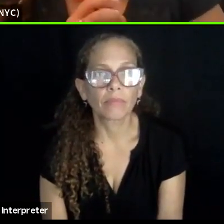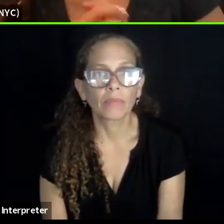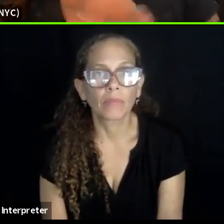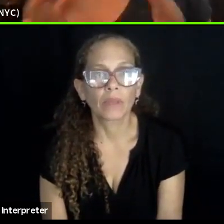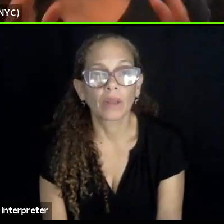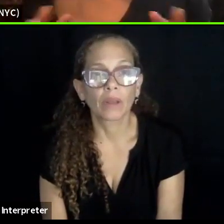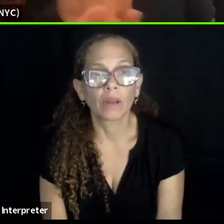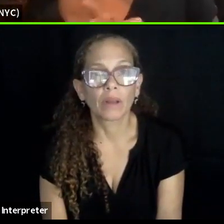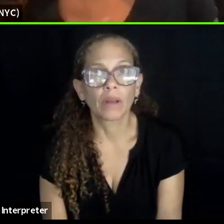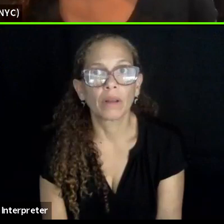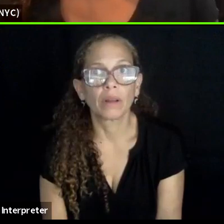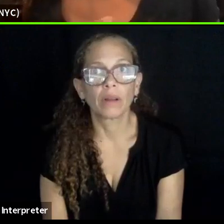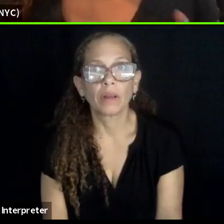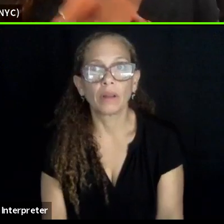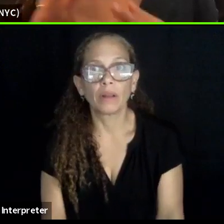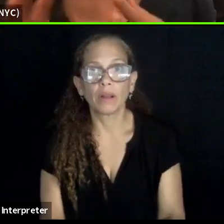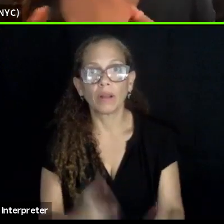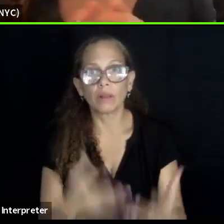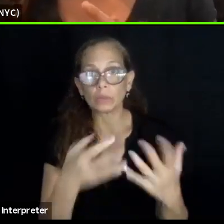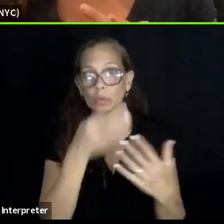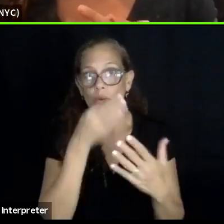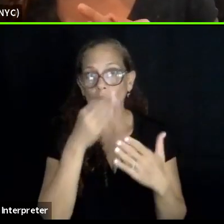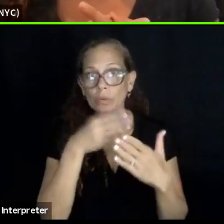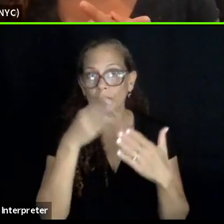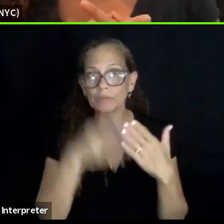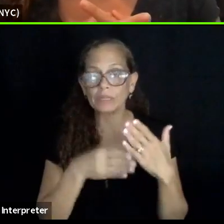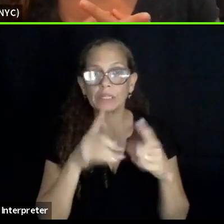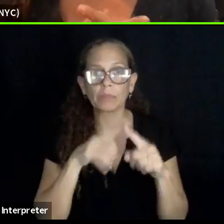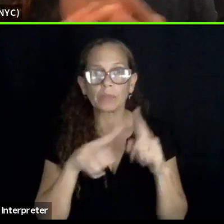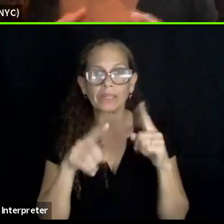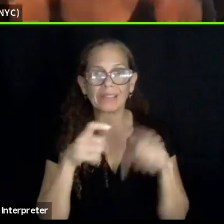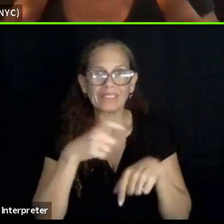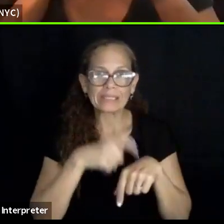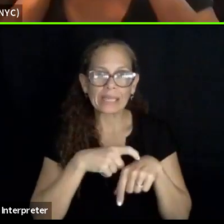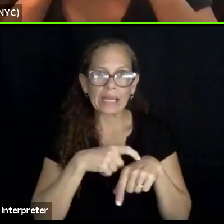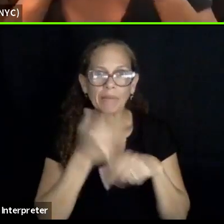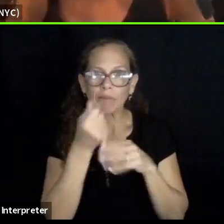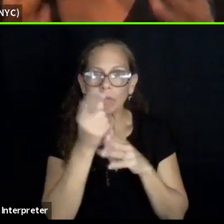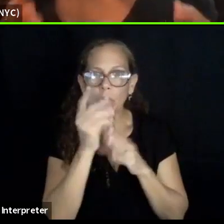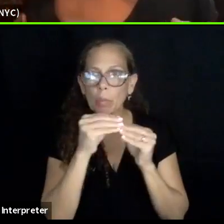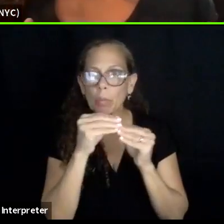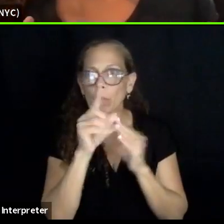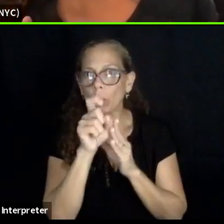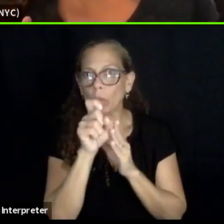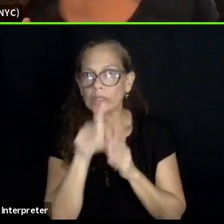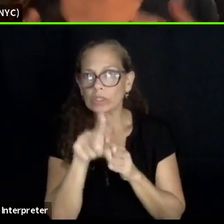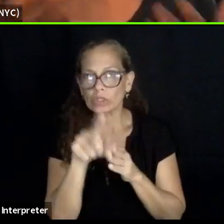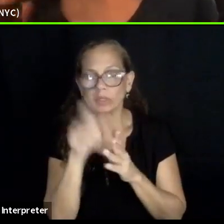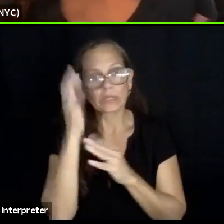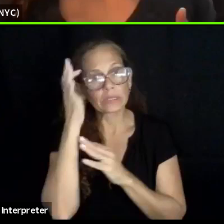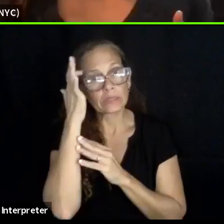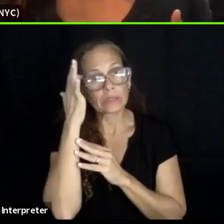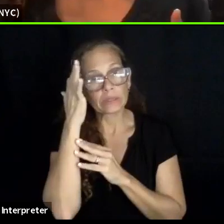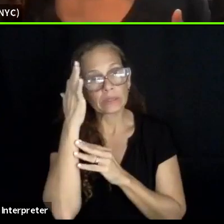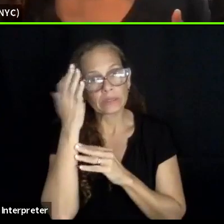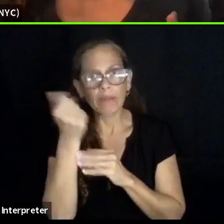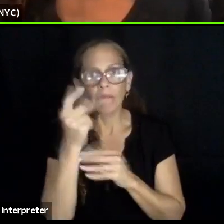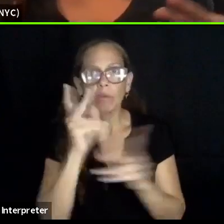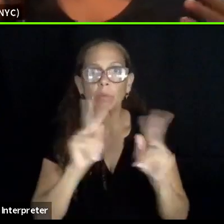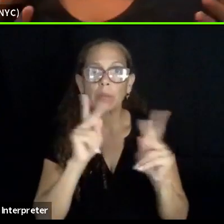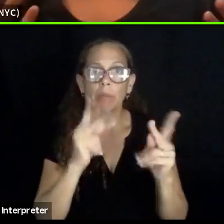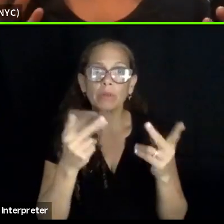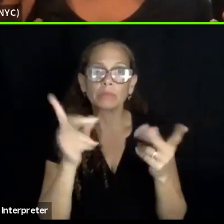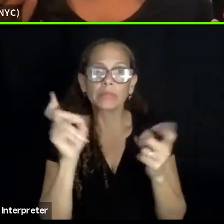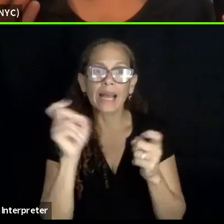We are coming up on the end of our program, but we have some time for a couple more questions. And a couple people have asked